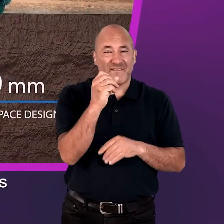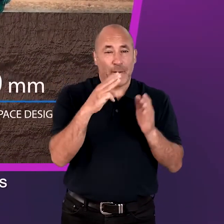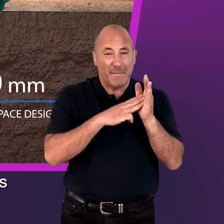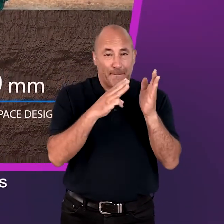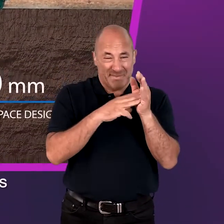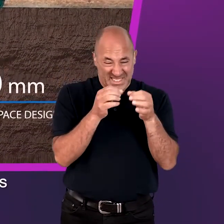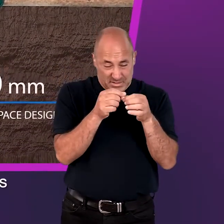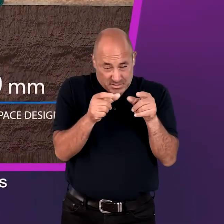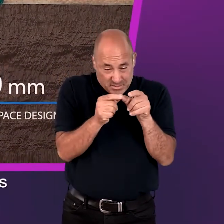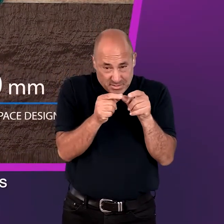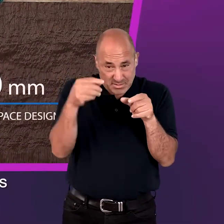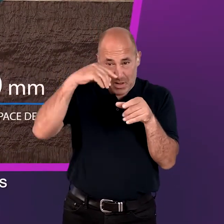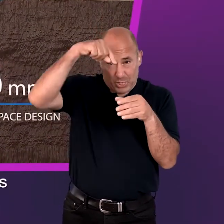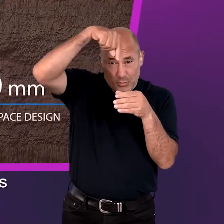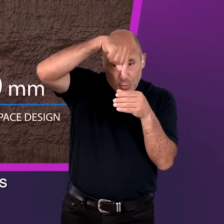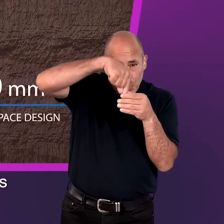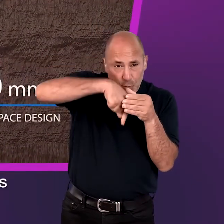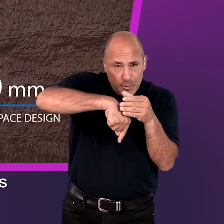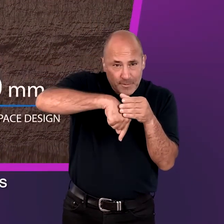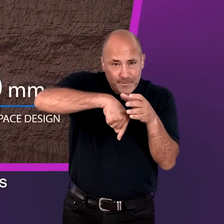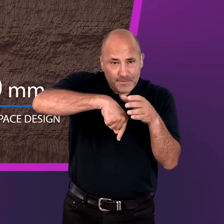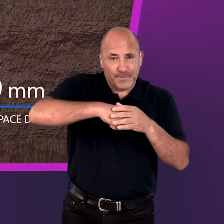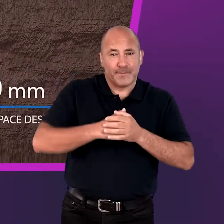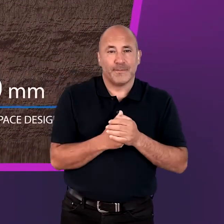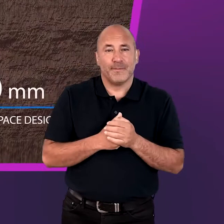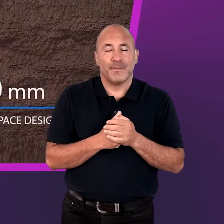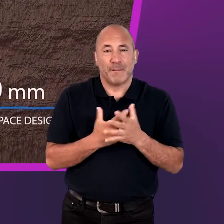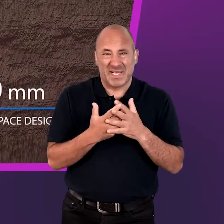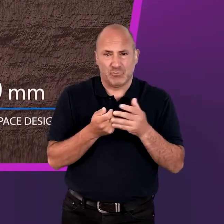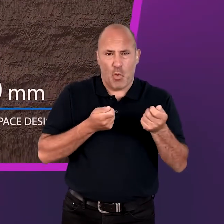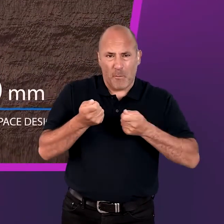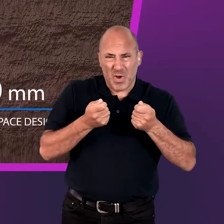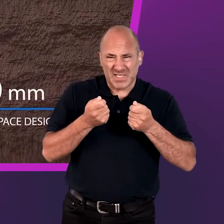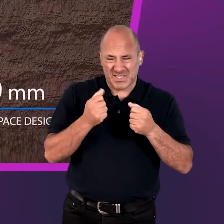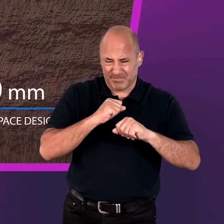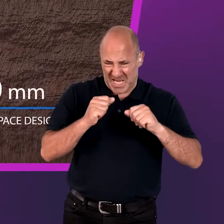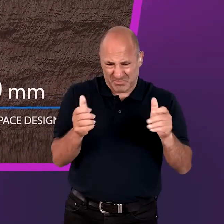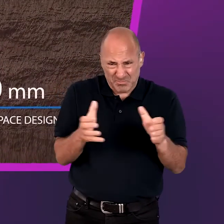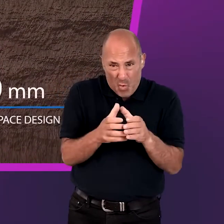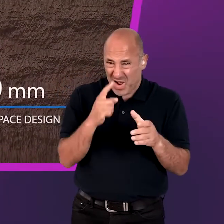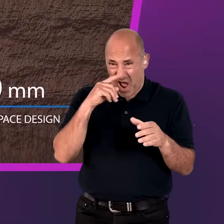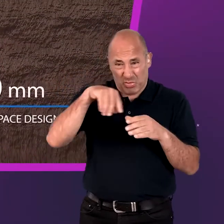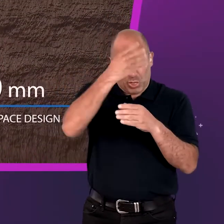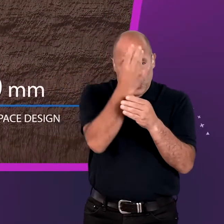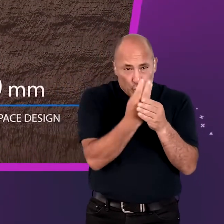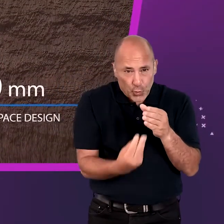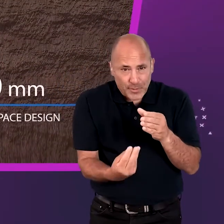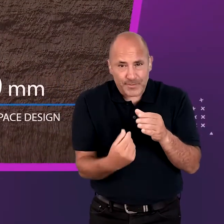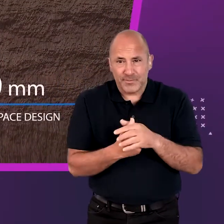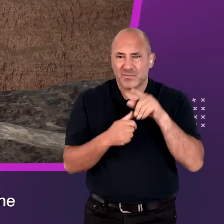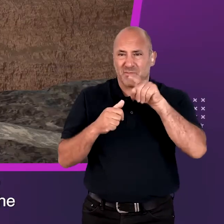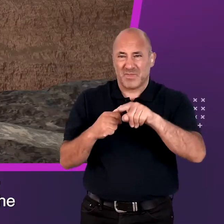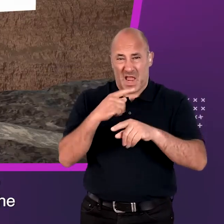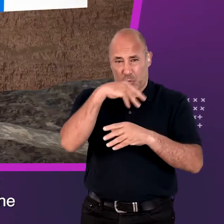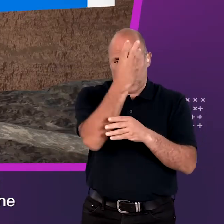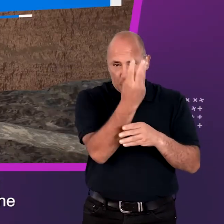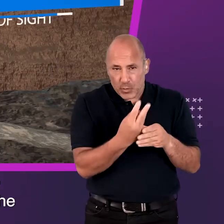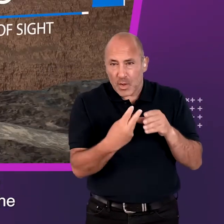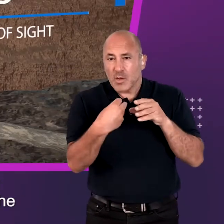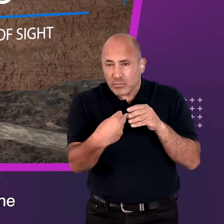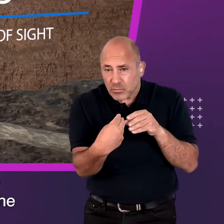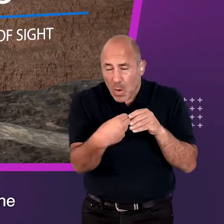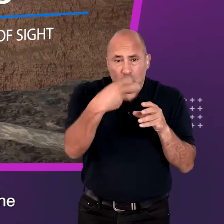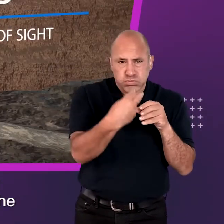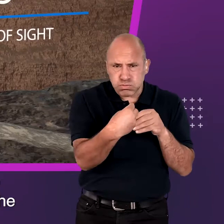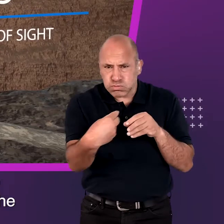deployed through boreholes 150mm in diameter. This will enable operations in confined spaces. Prometheus